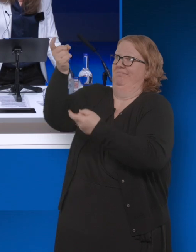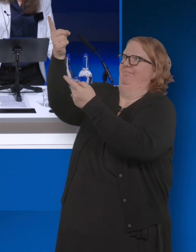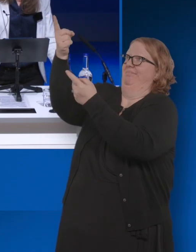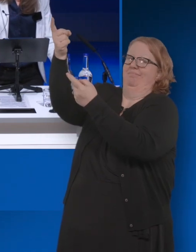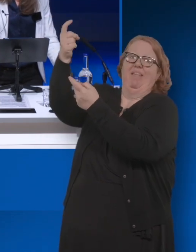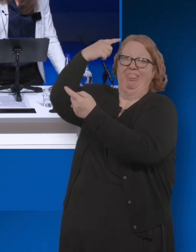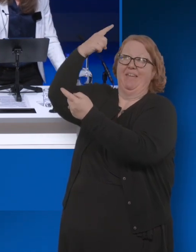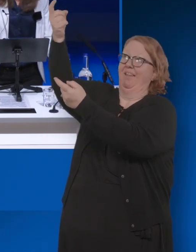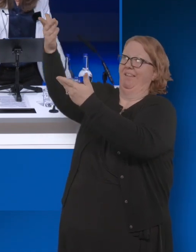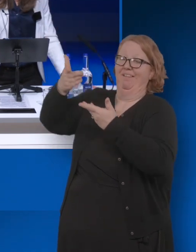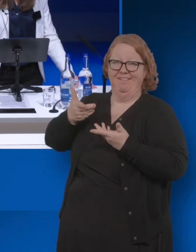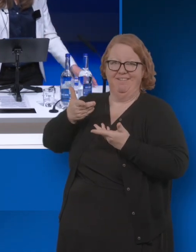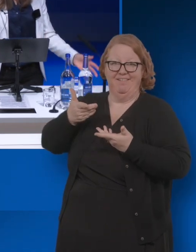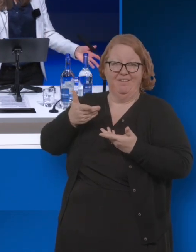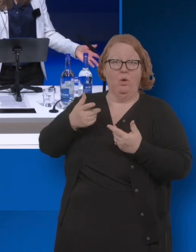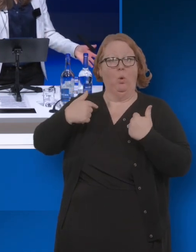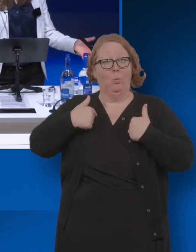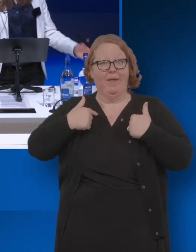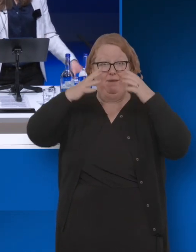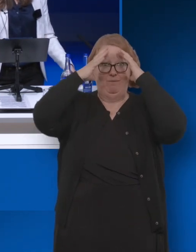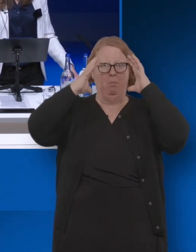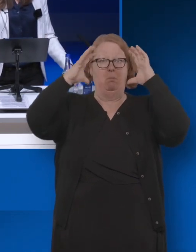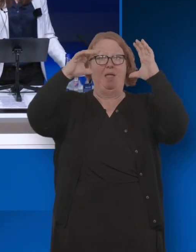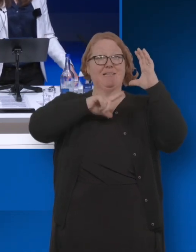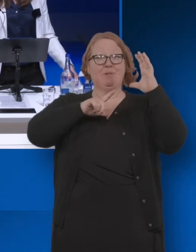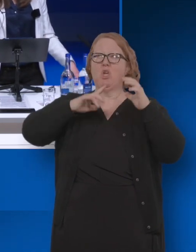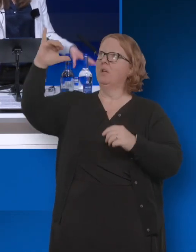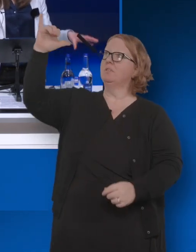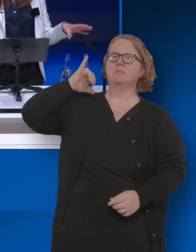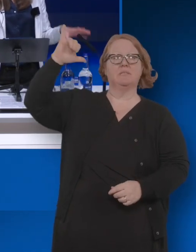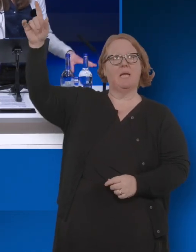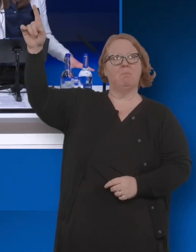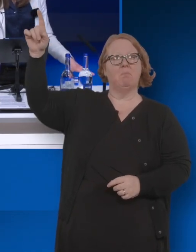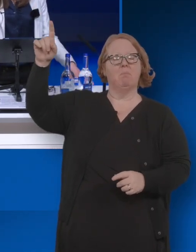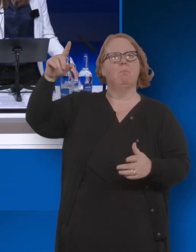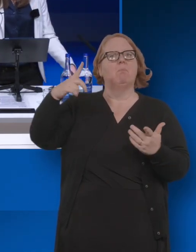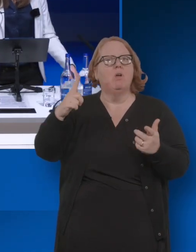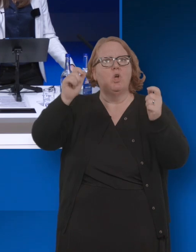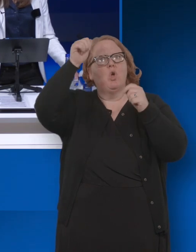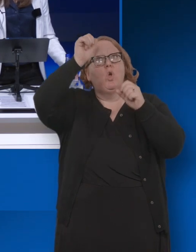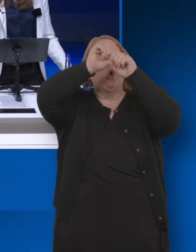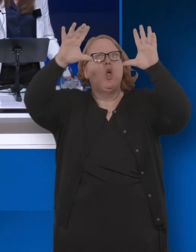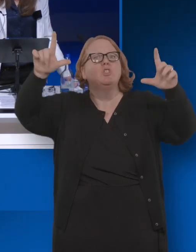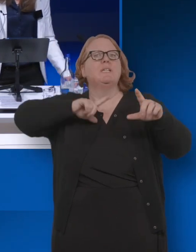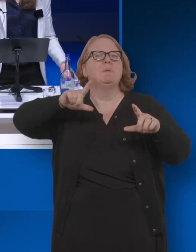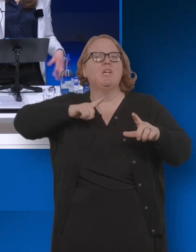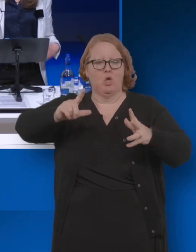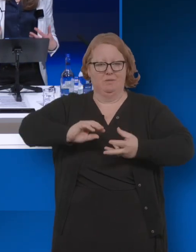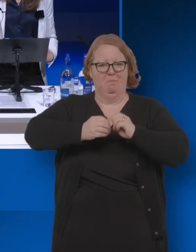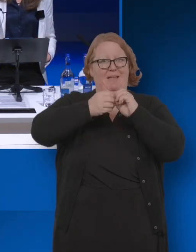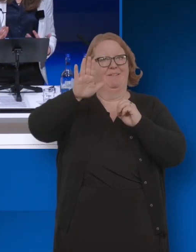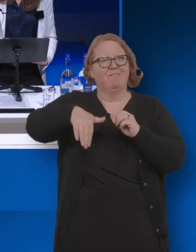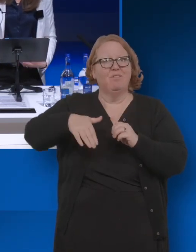God thinks. We have a mind because God has a mind. We are conscious because we are made by